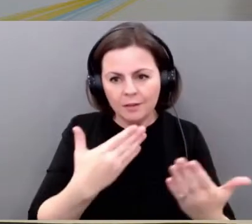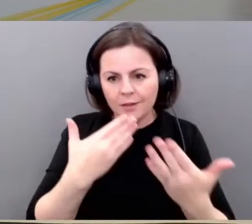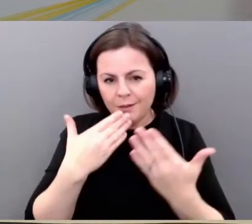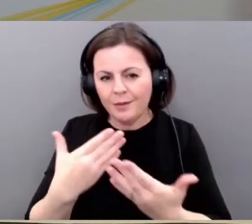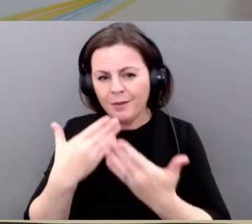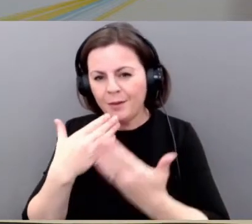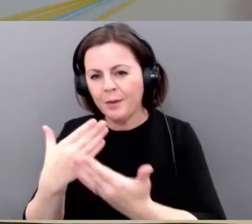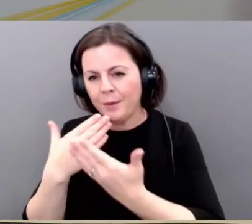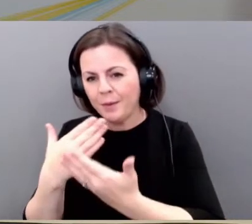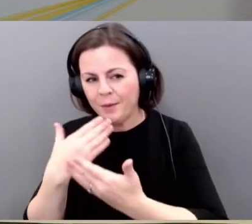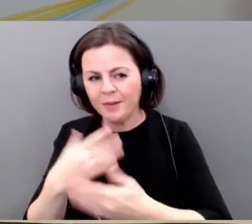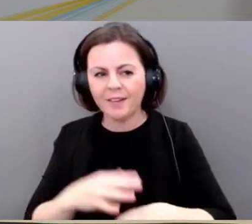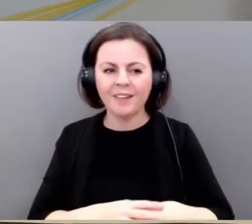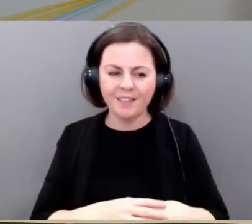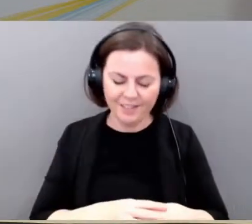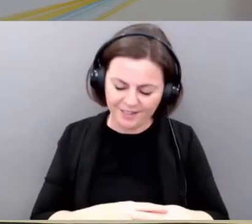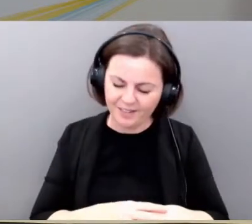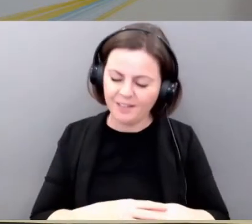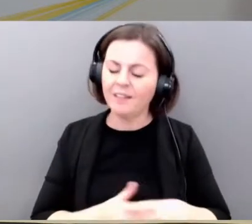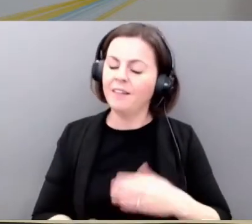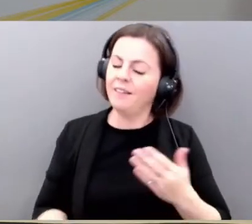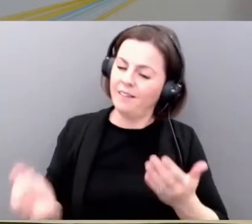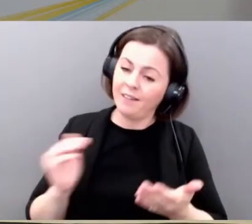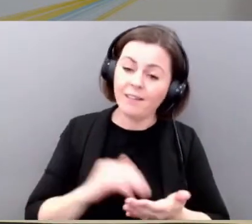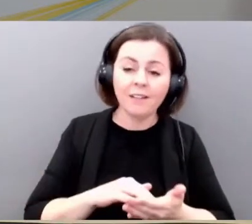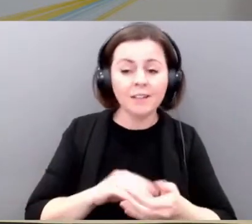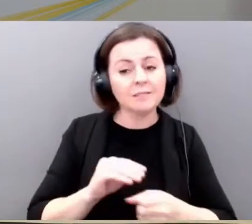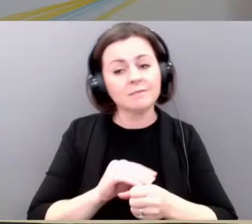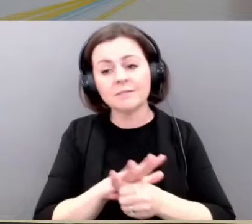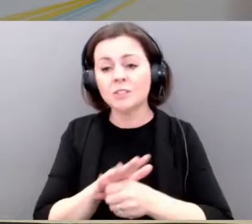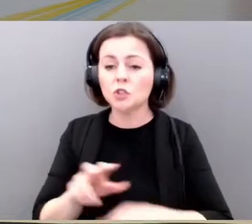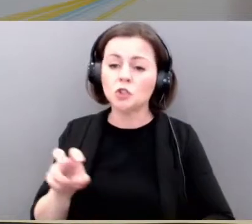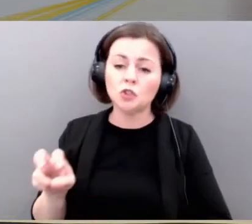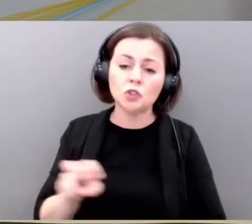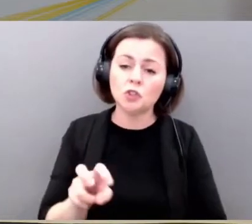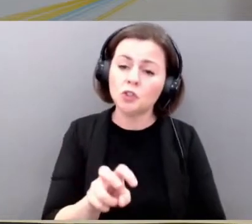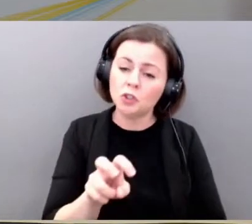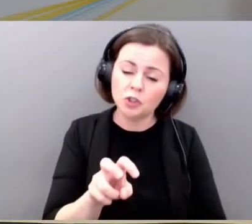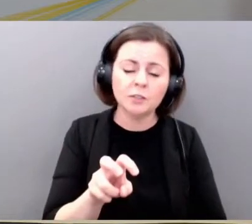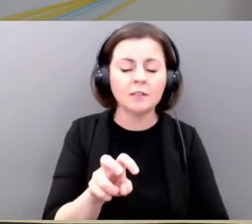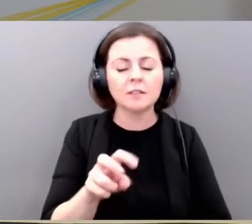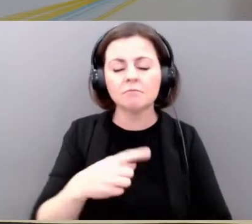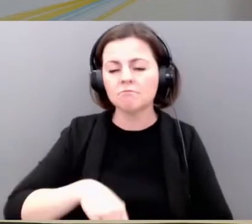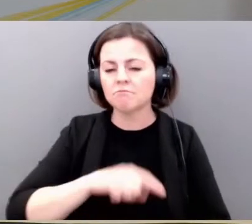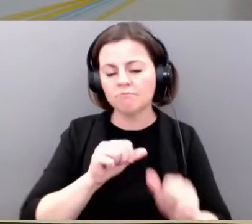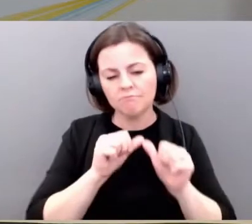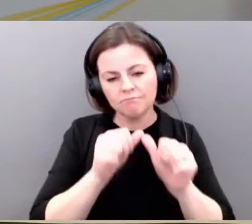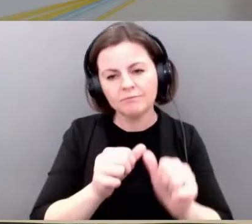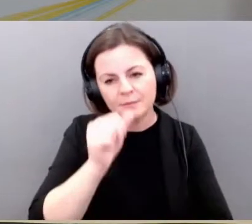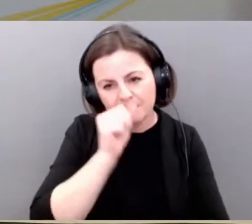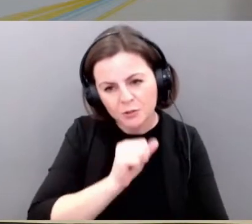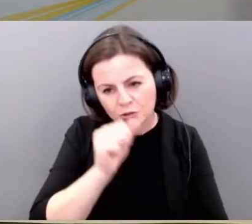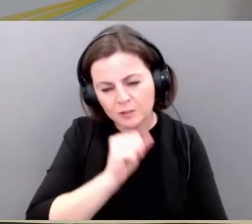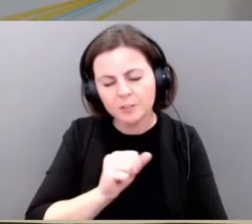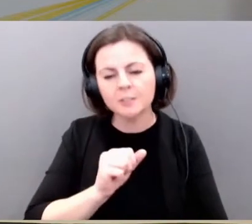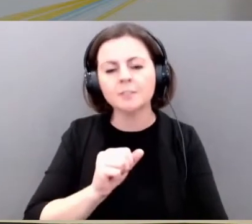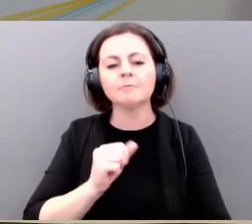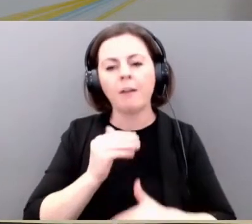more day on this COVID-19 journey, let us continue to be patient and kind. Thank you.